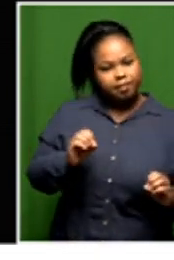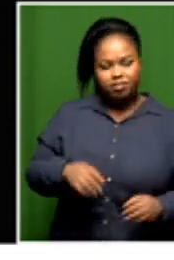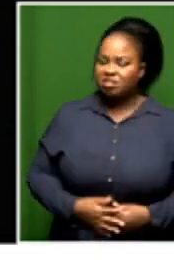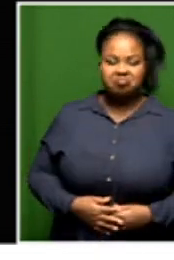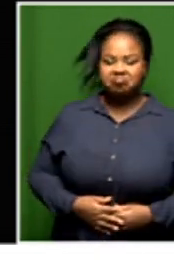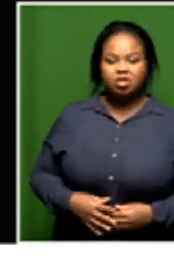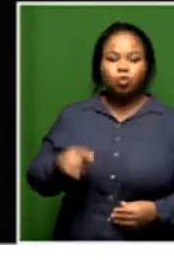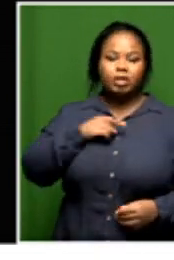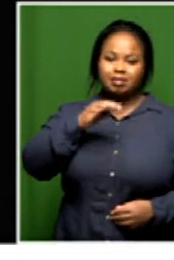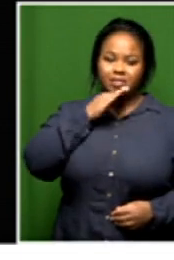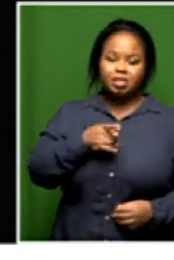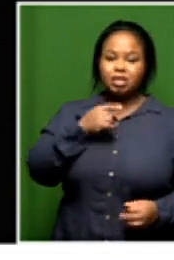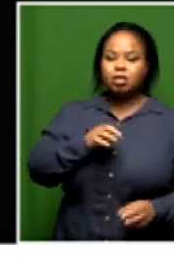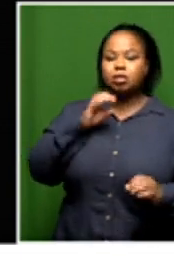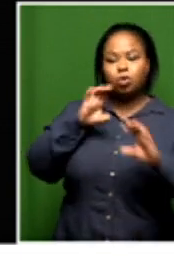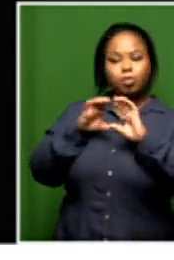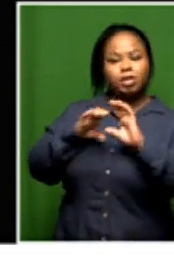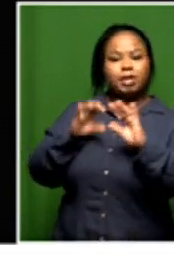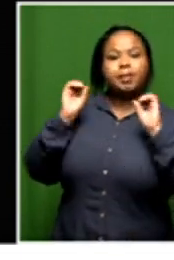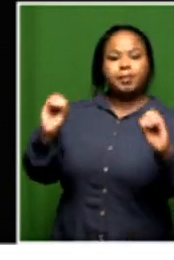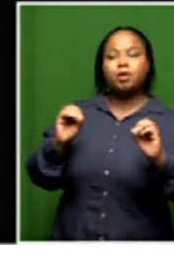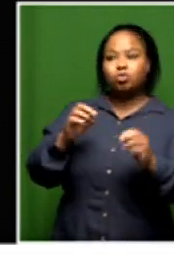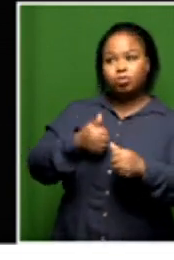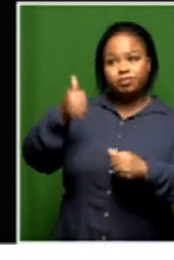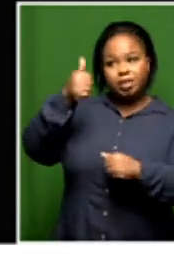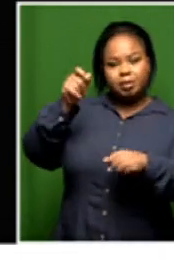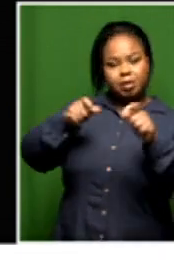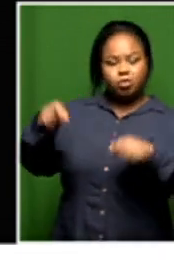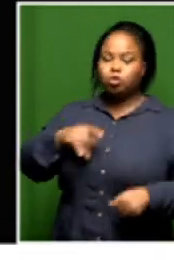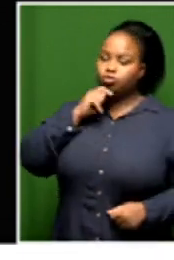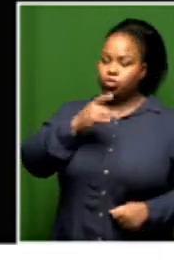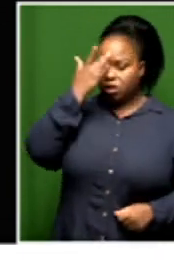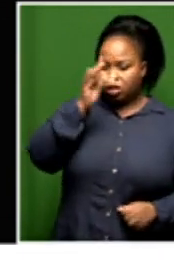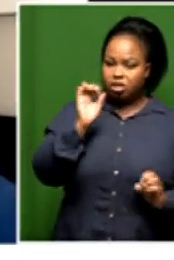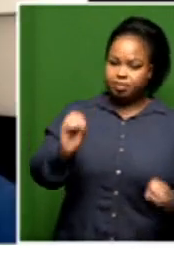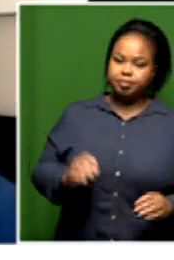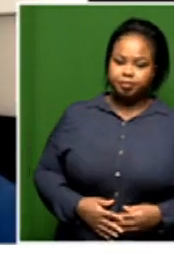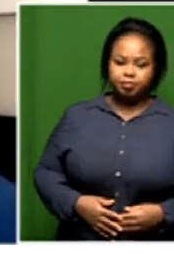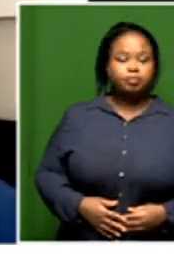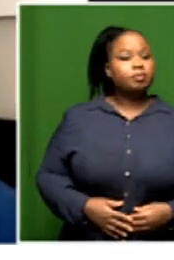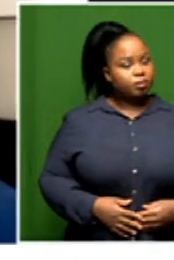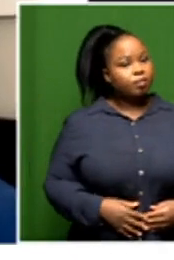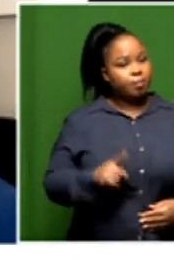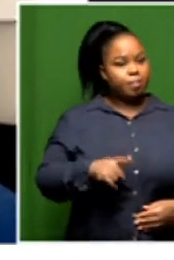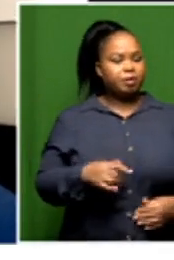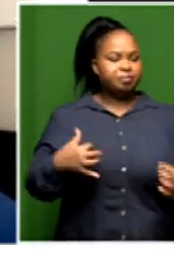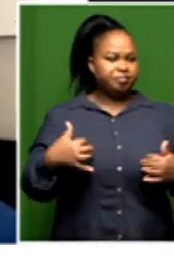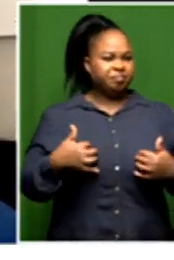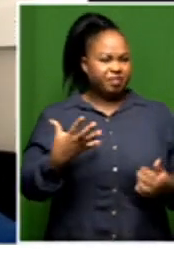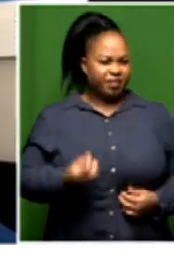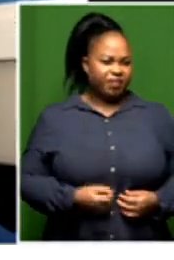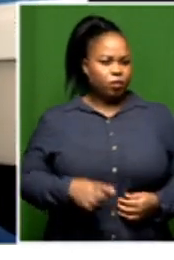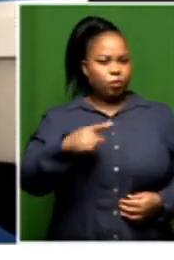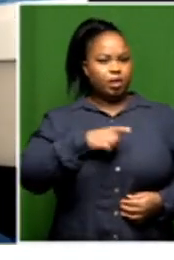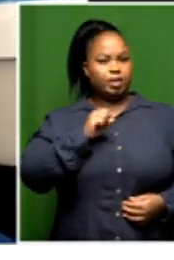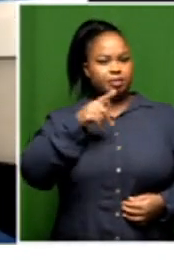not communicate that to the operational people, or they did not have the intelligence at all. Yeah, and that's very, very worrying. It really is.